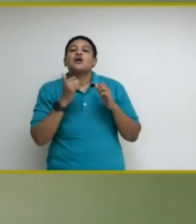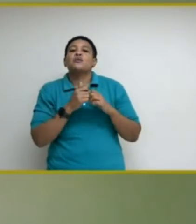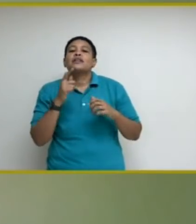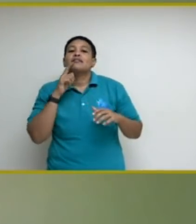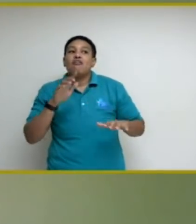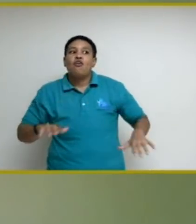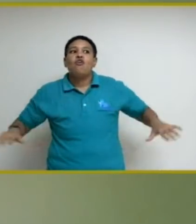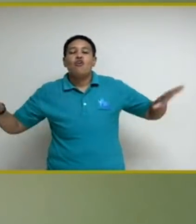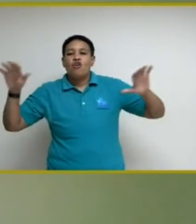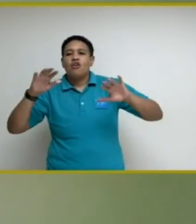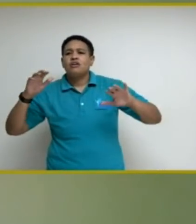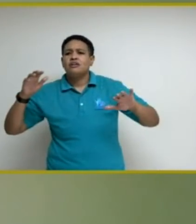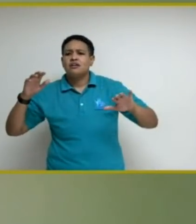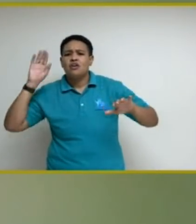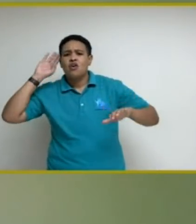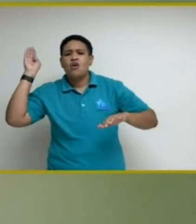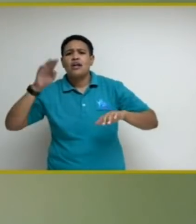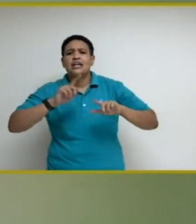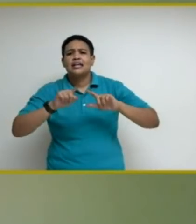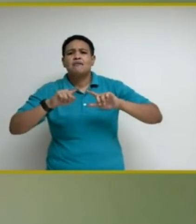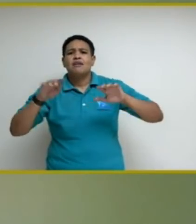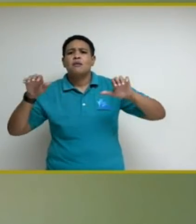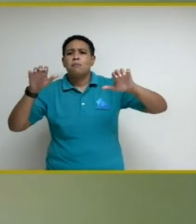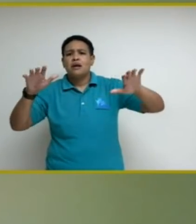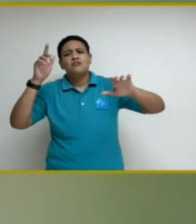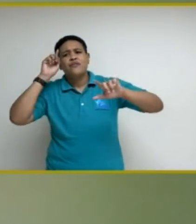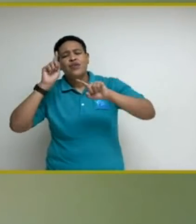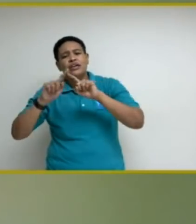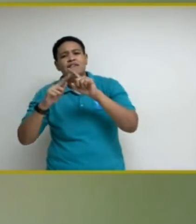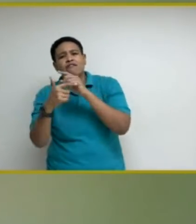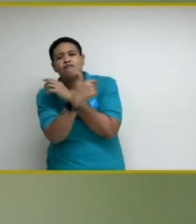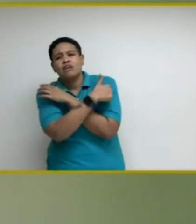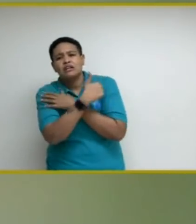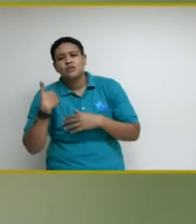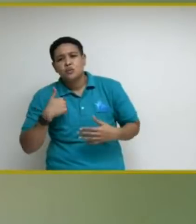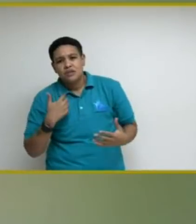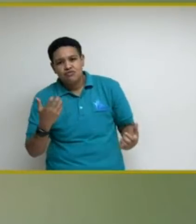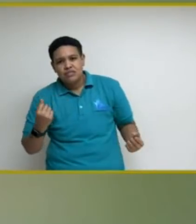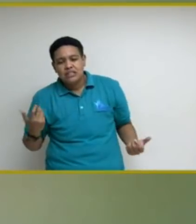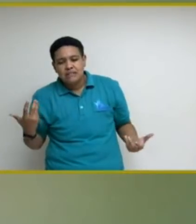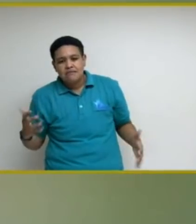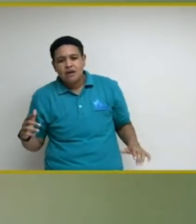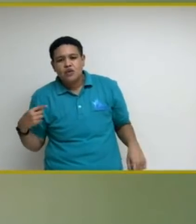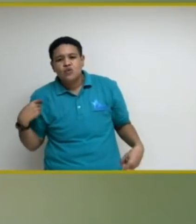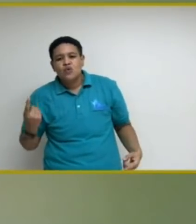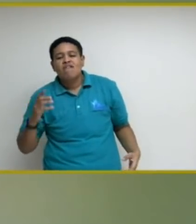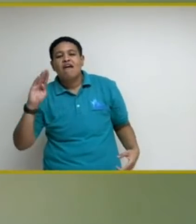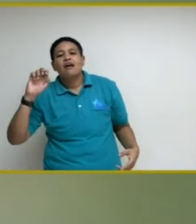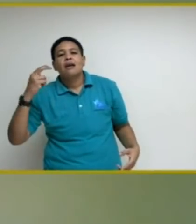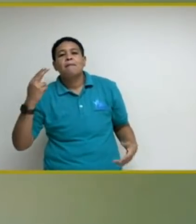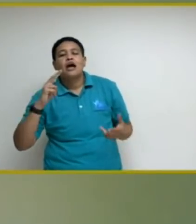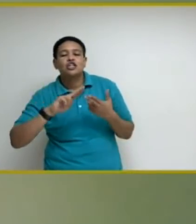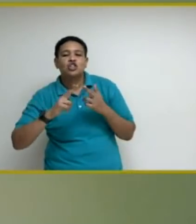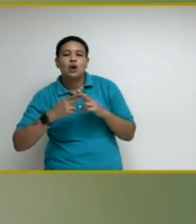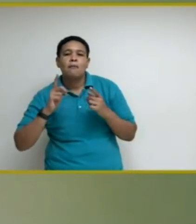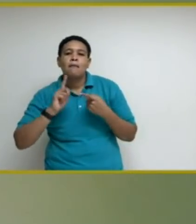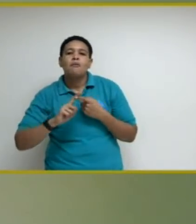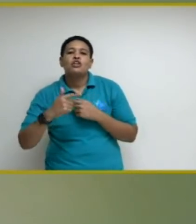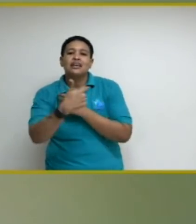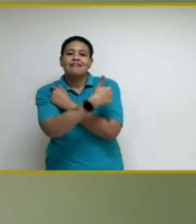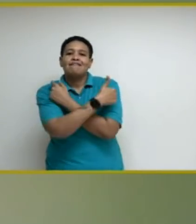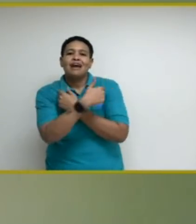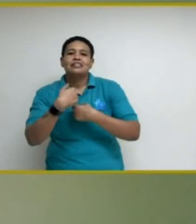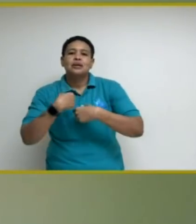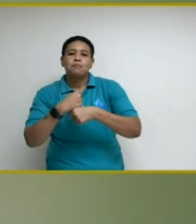field, all the manufacturers for the various vaccines we have received, the batch number and the vaccine